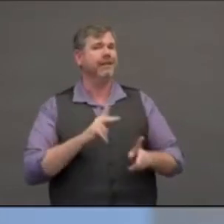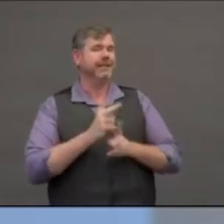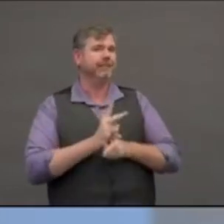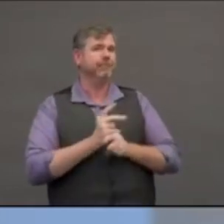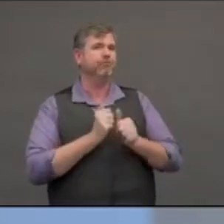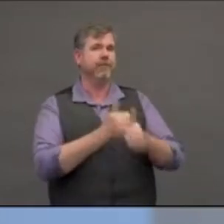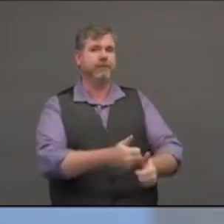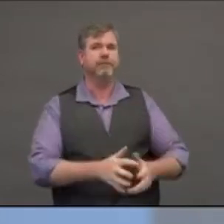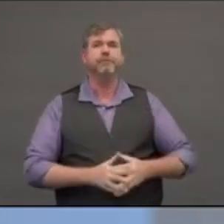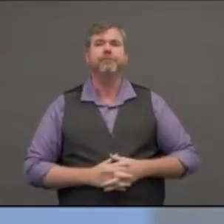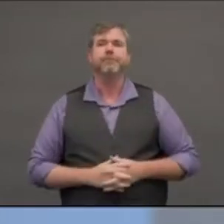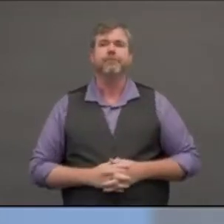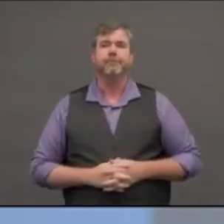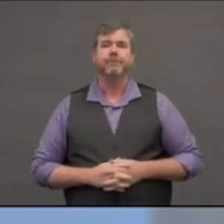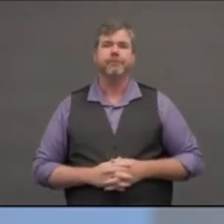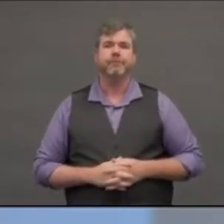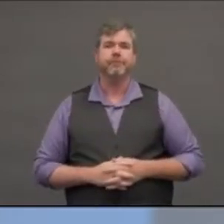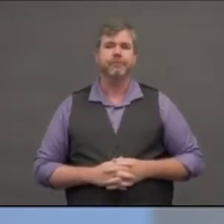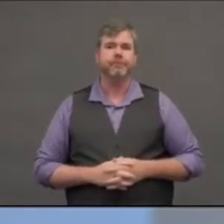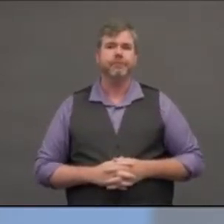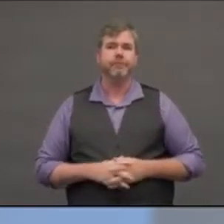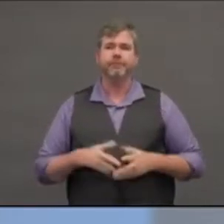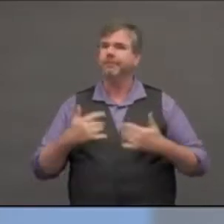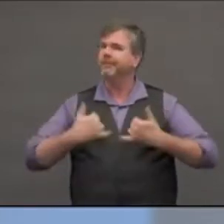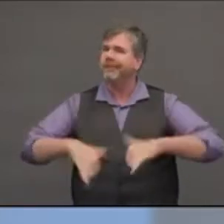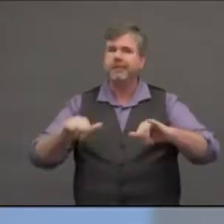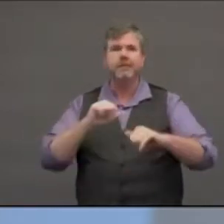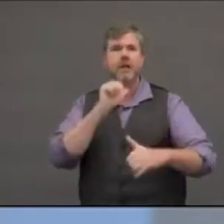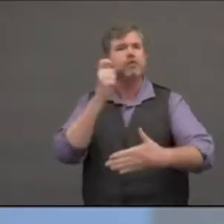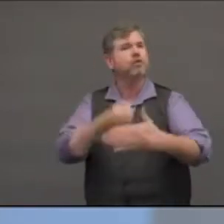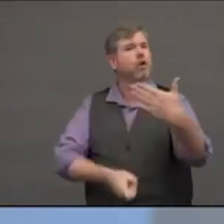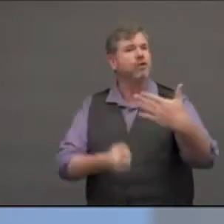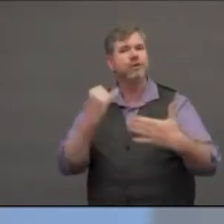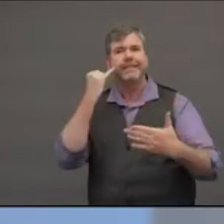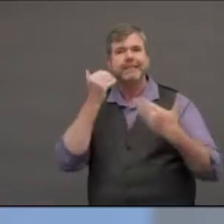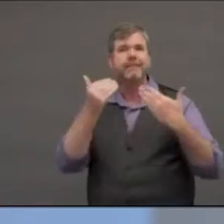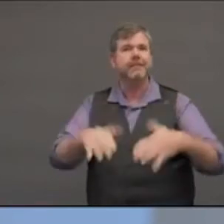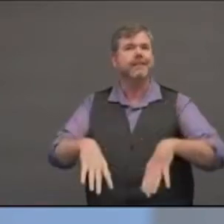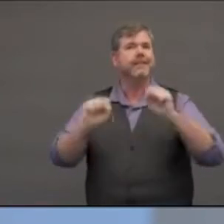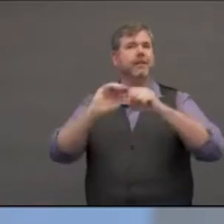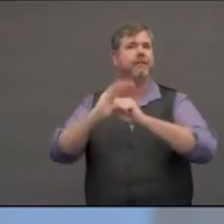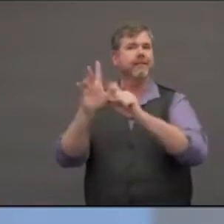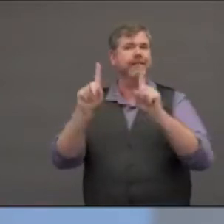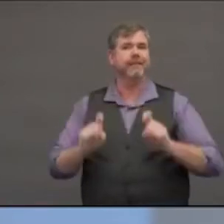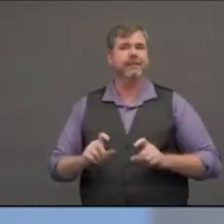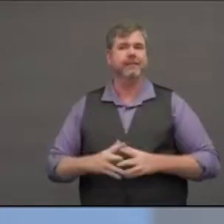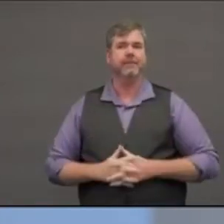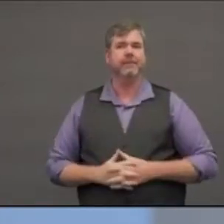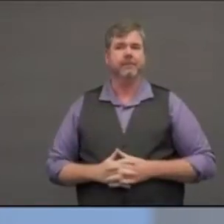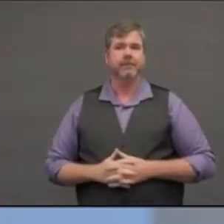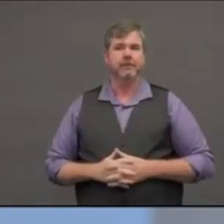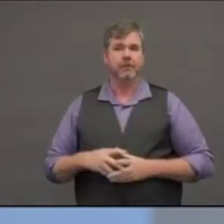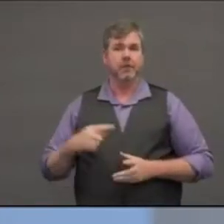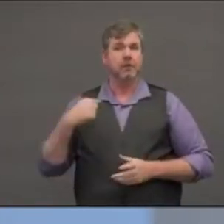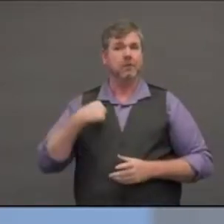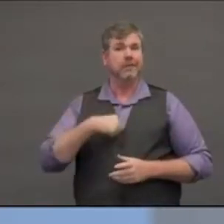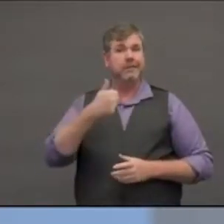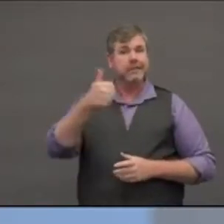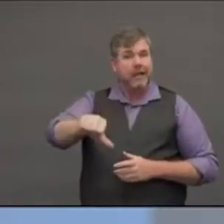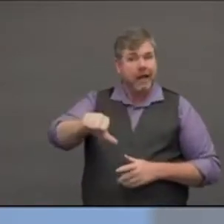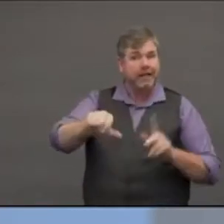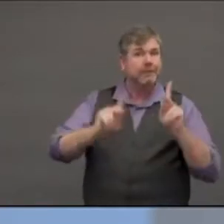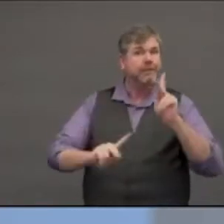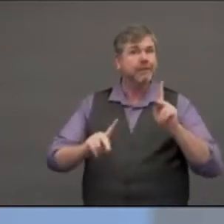well, that we are still not charging people for their tests. We're not turning people away necessarily because they have